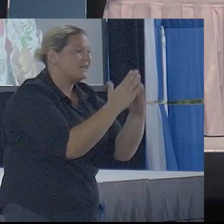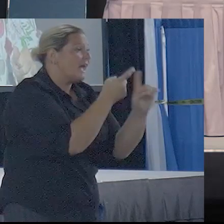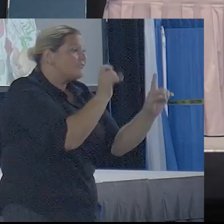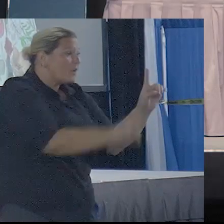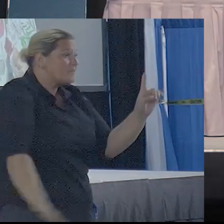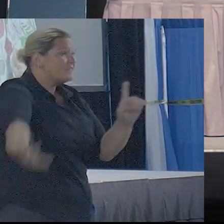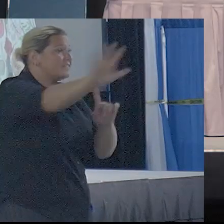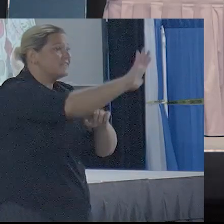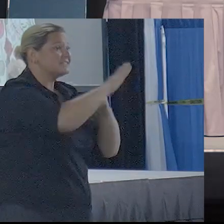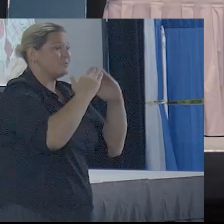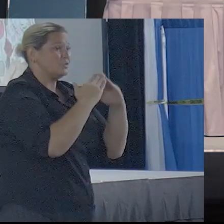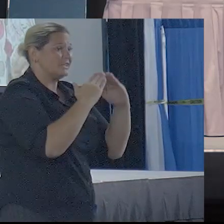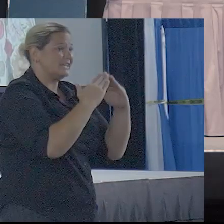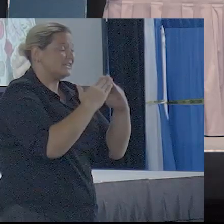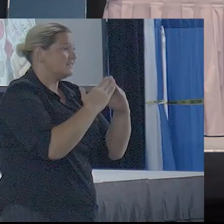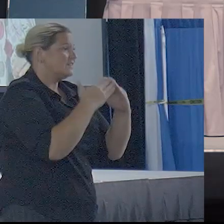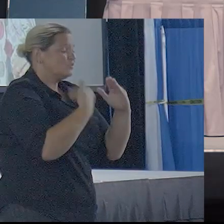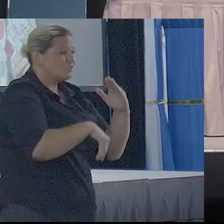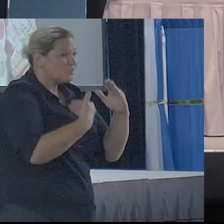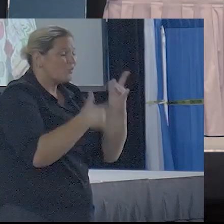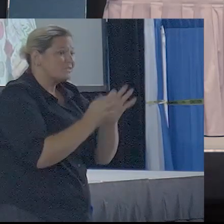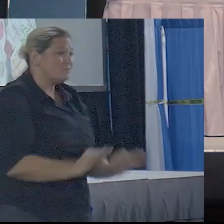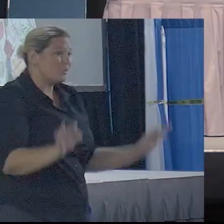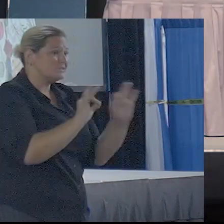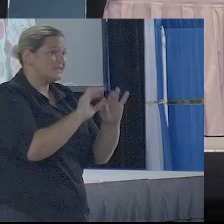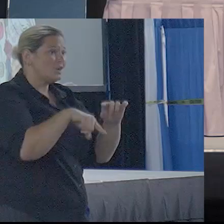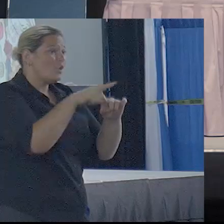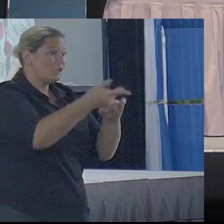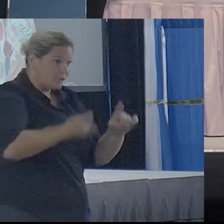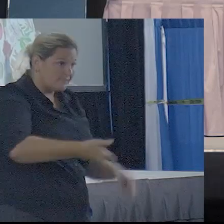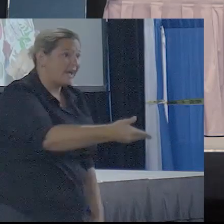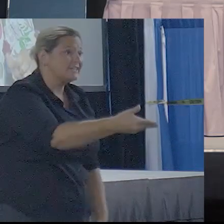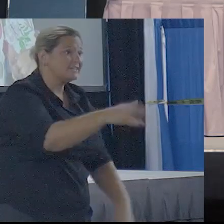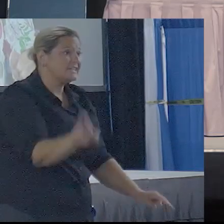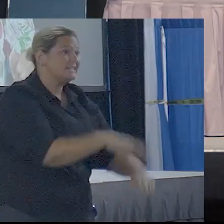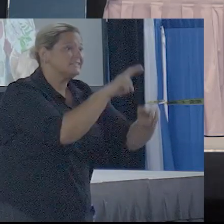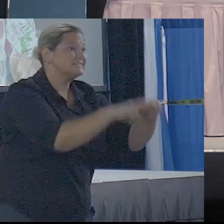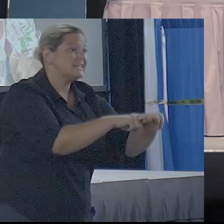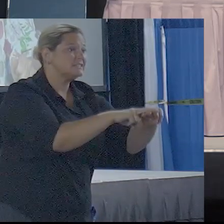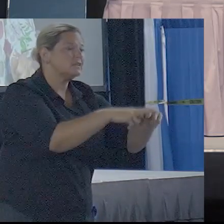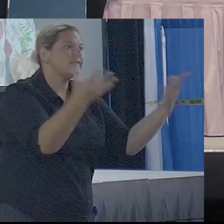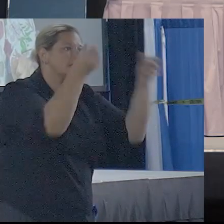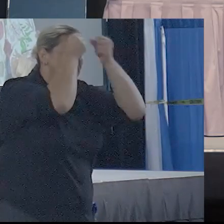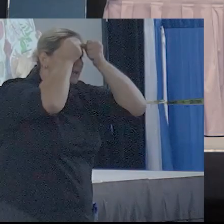the takeaway is when you're invited to the table, take your seat and let them hear your voice.